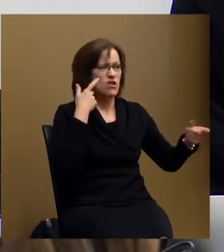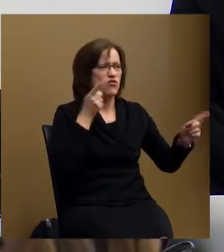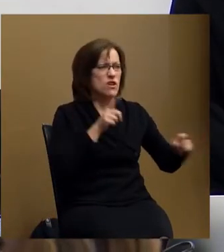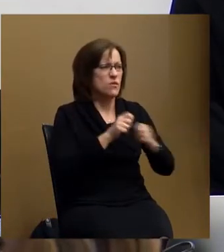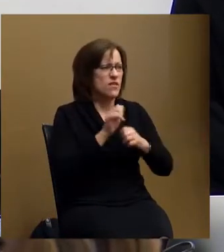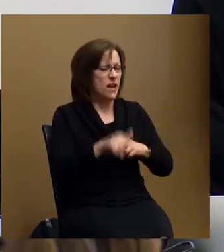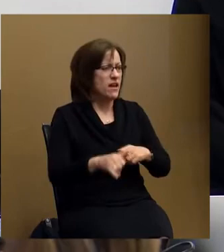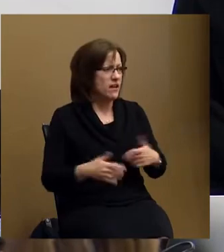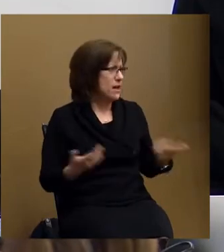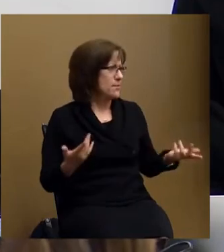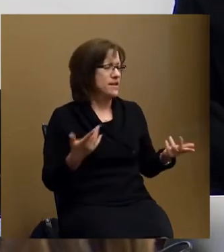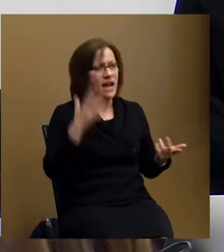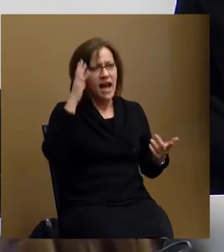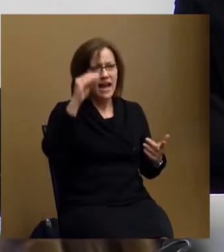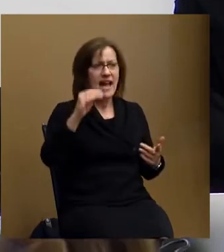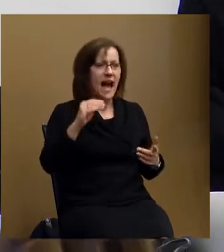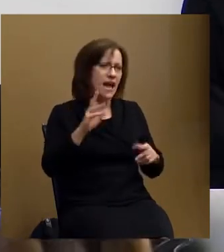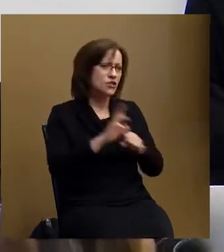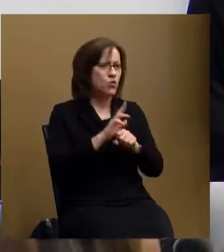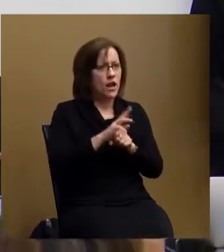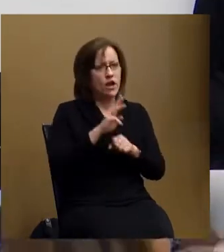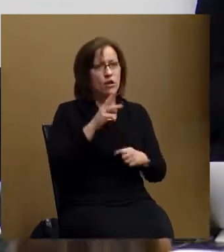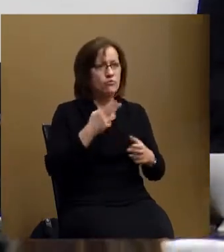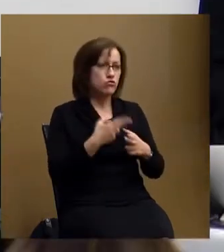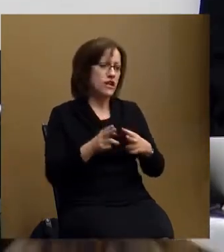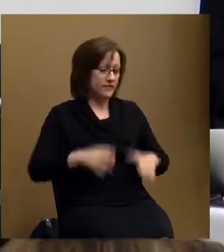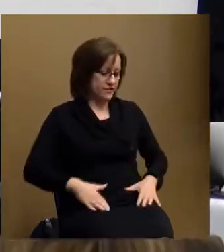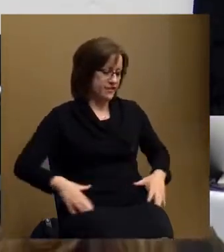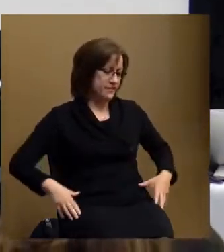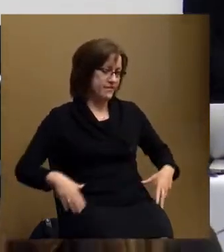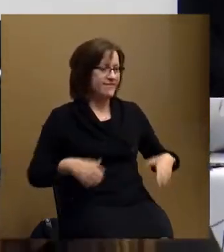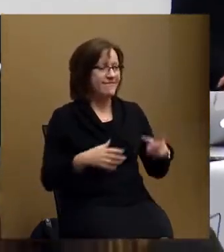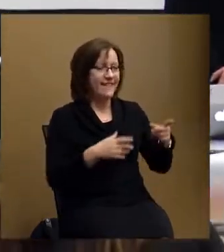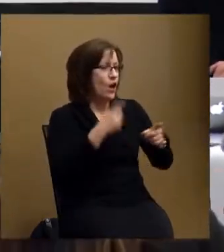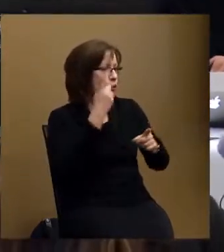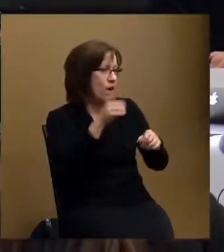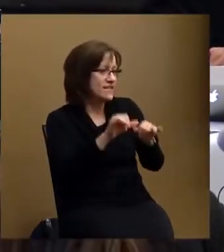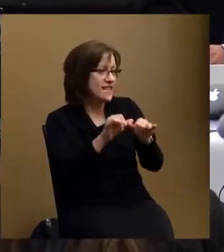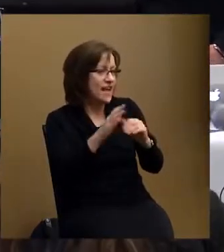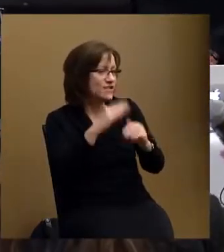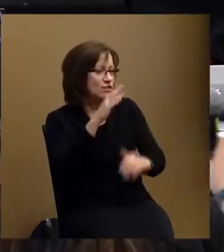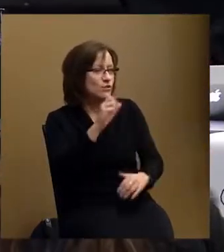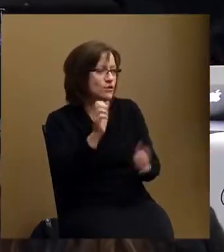Being a guy wouldn't agree. Well, one size too small.